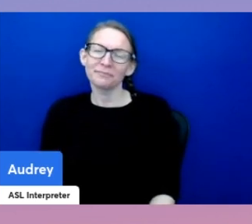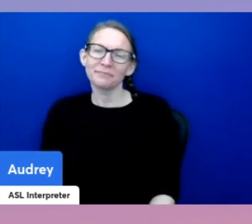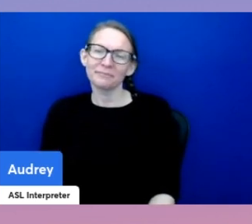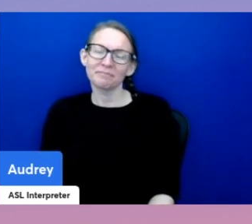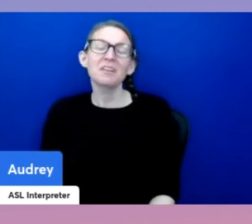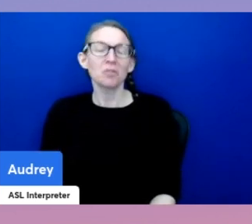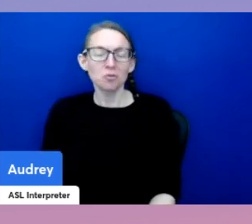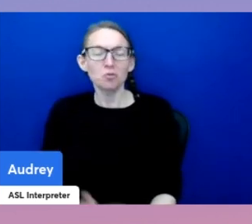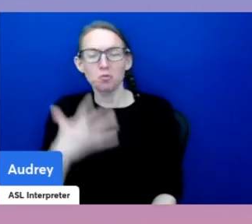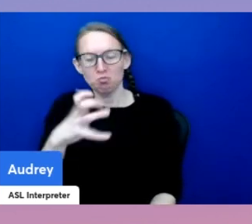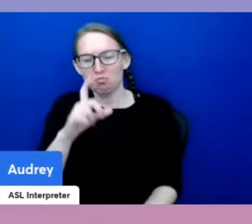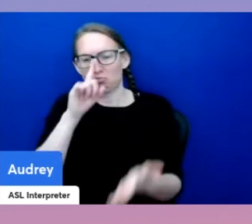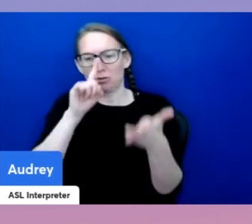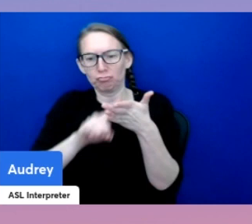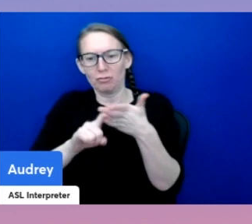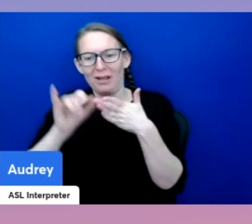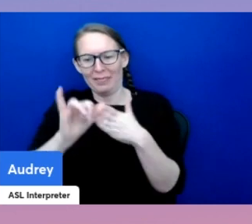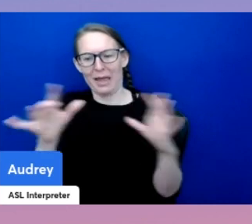with database.